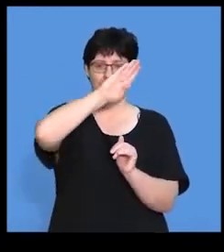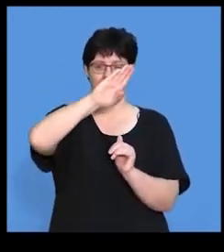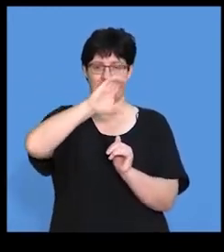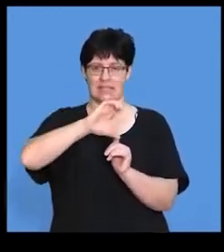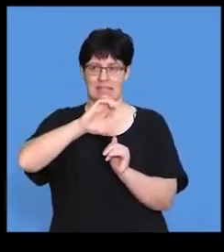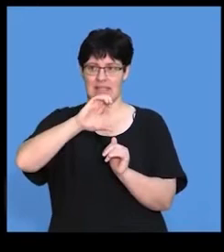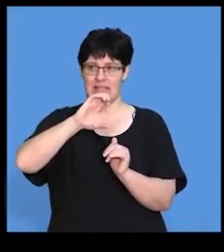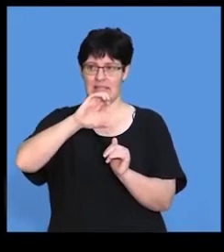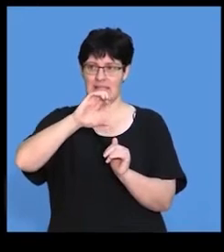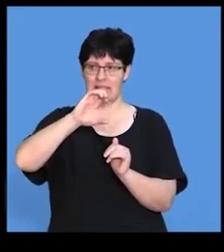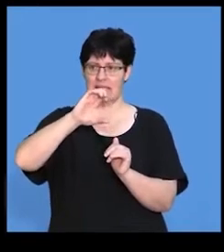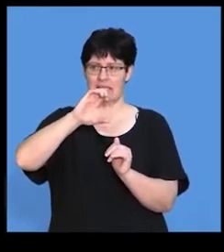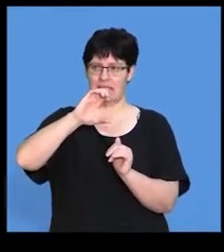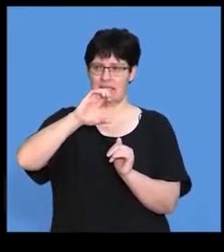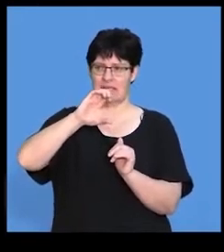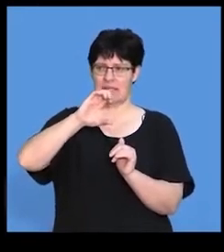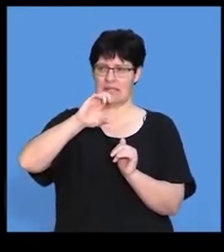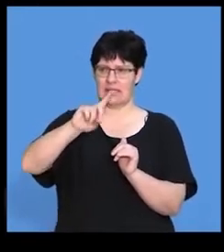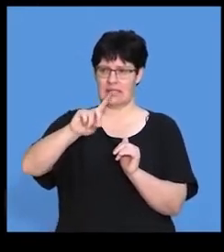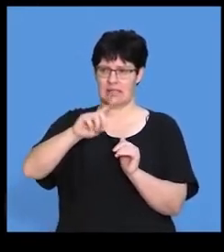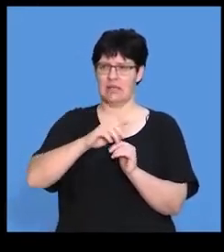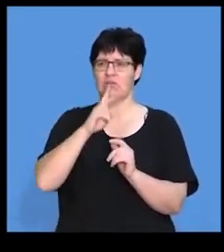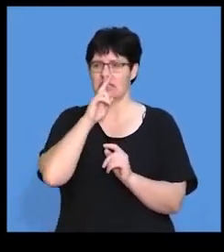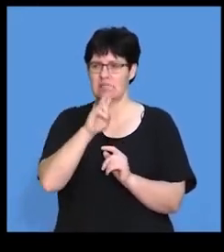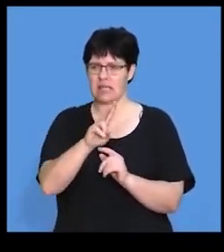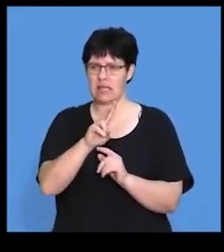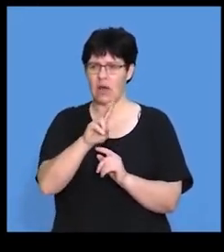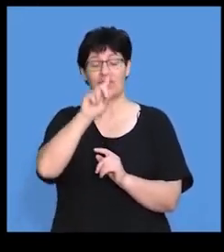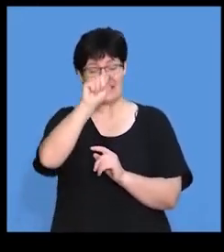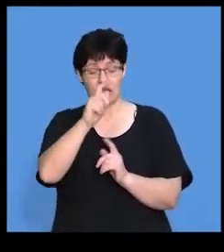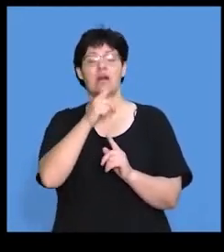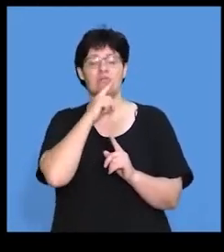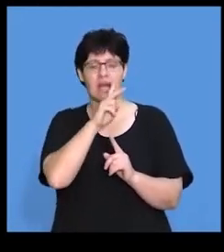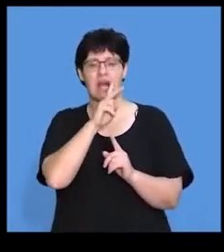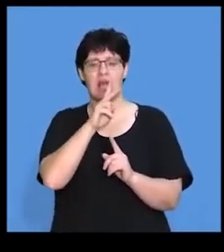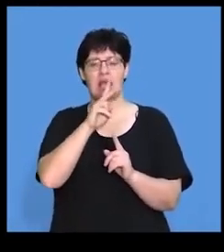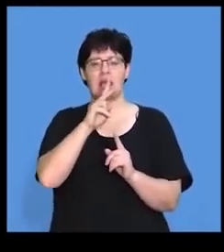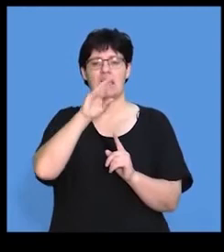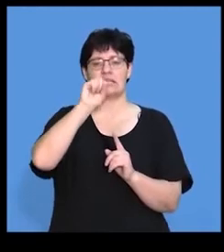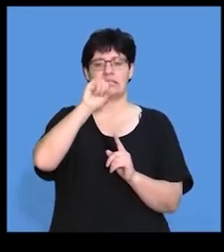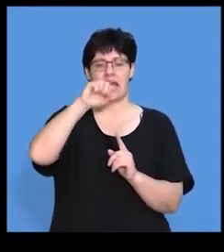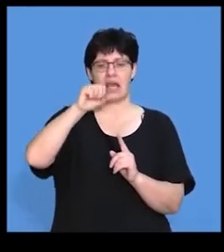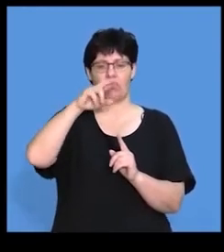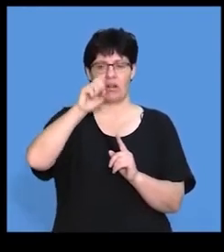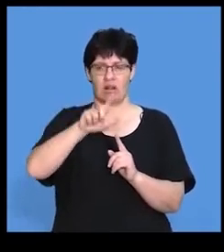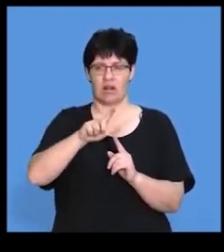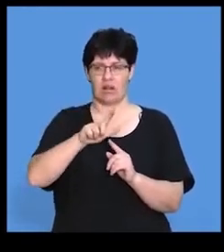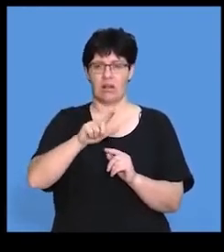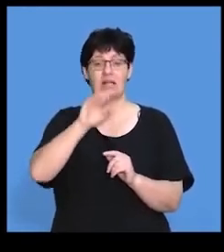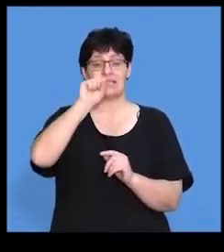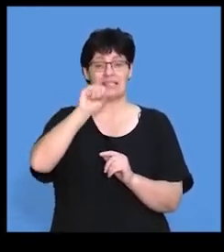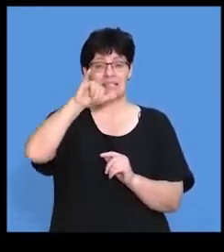ATBC. And if we understand our circle geometry, we can see that that is a cyclic quadrilateral. And the reason